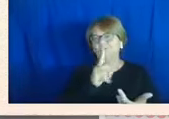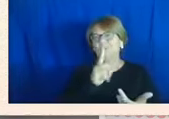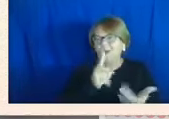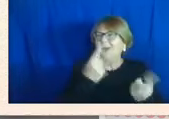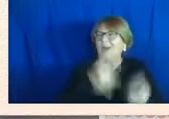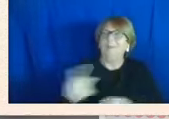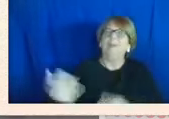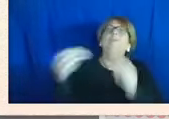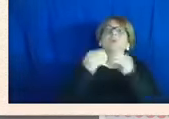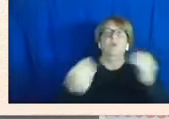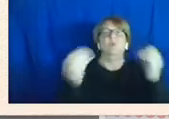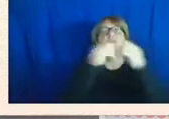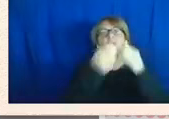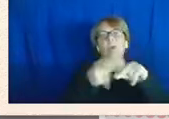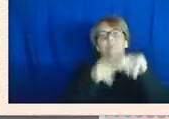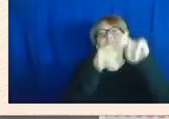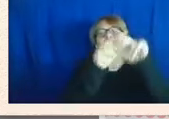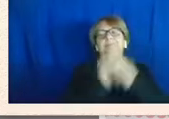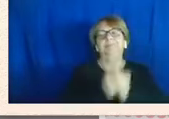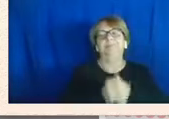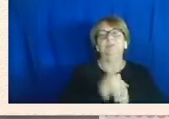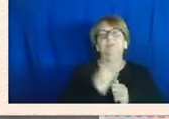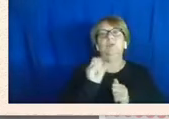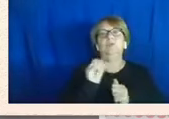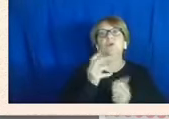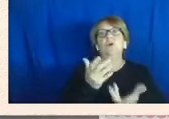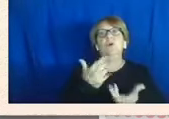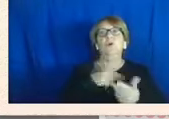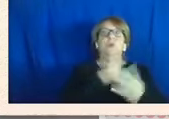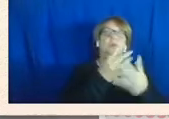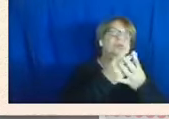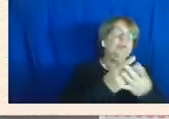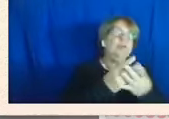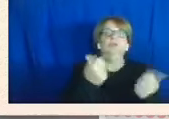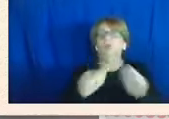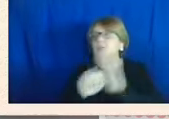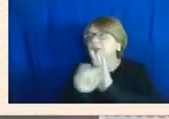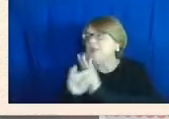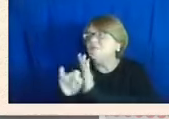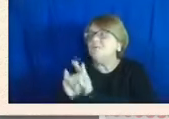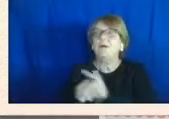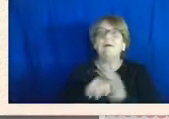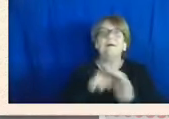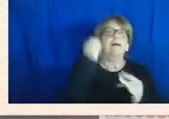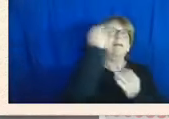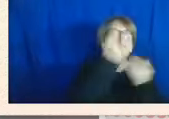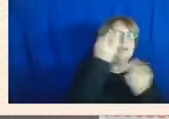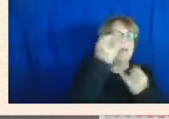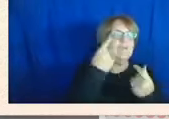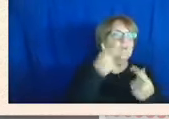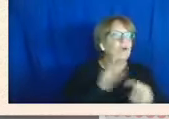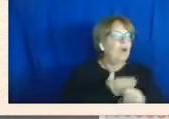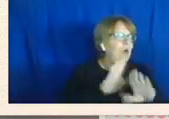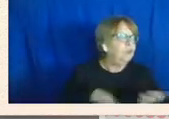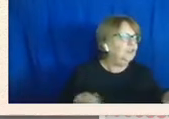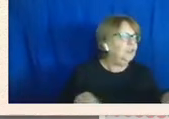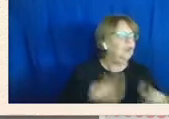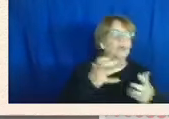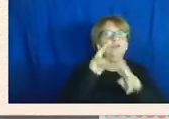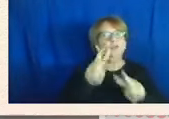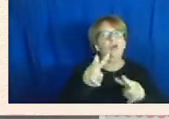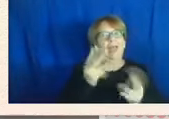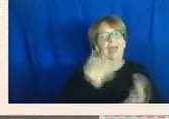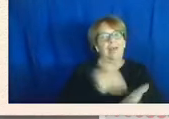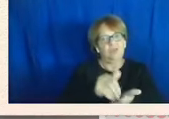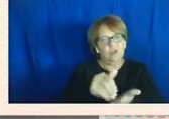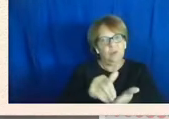So again, when we are screening, when we are trying to identify, when we're thinking about this for our own children, we're wanting to look again at frequency of our fears